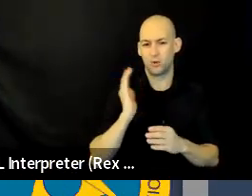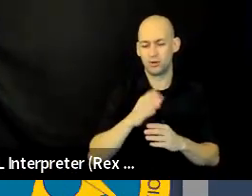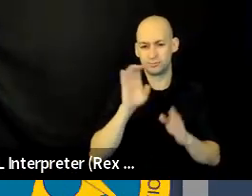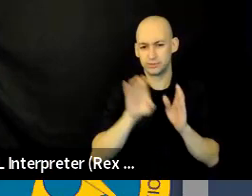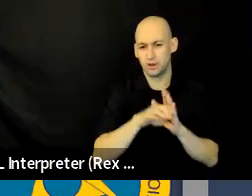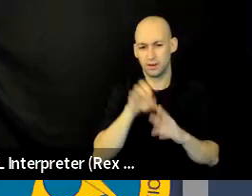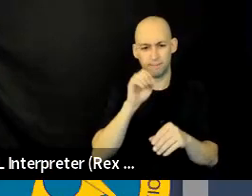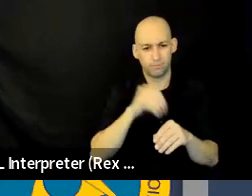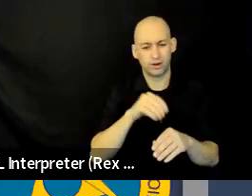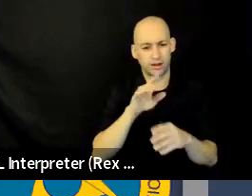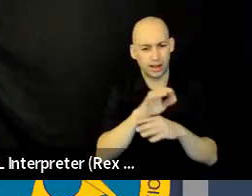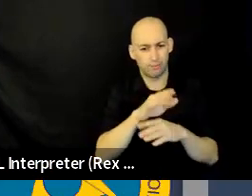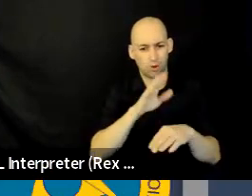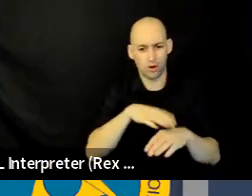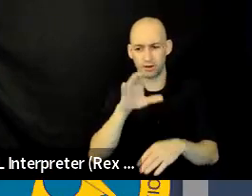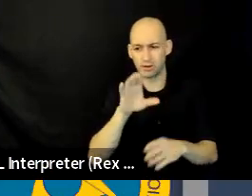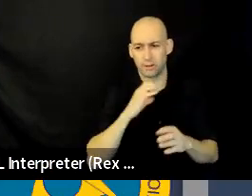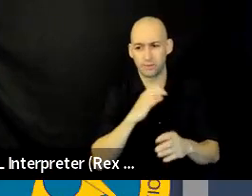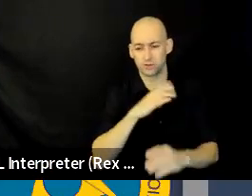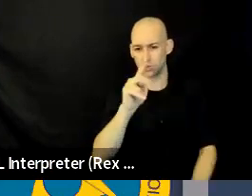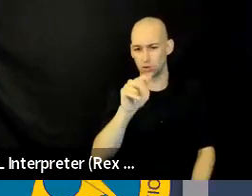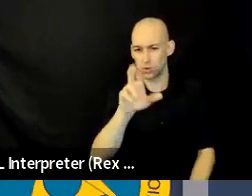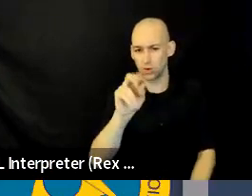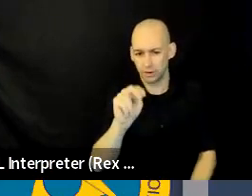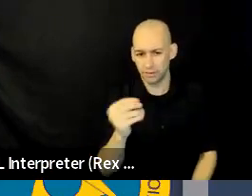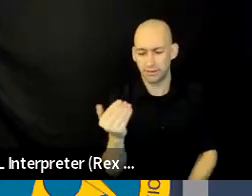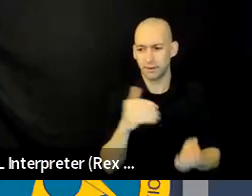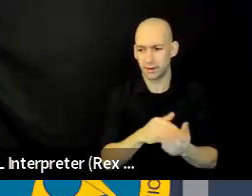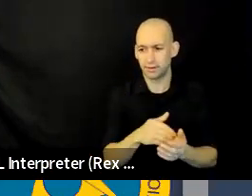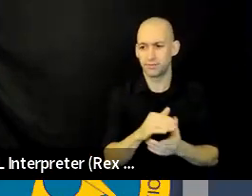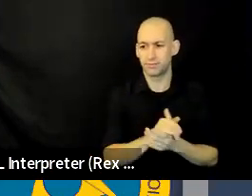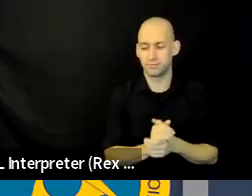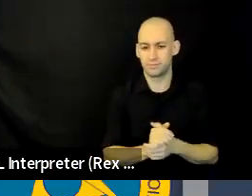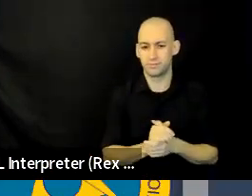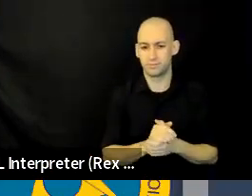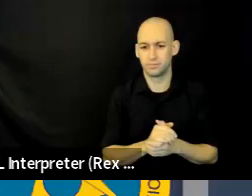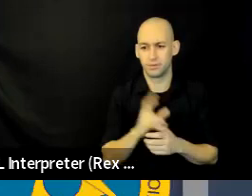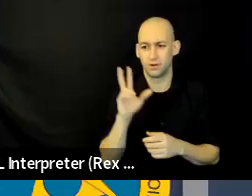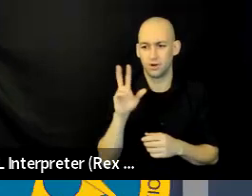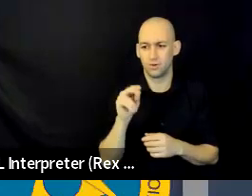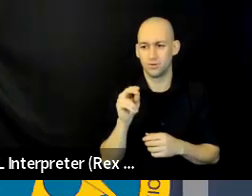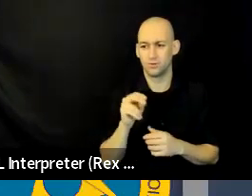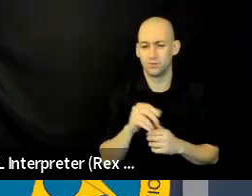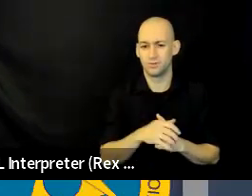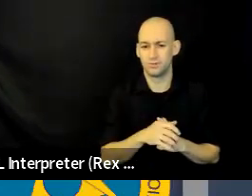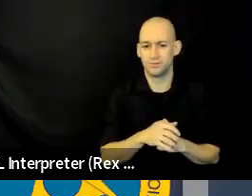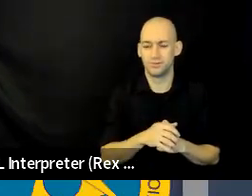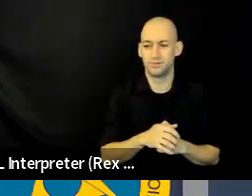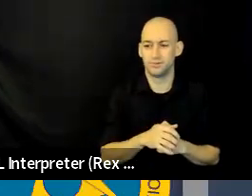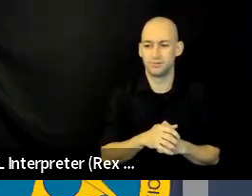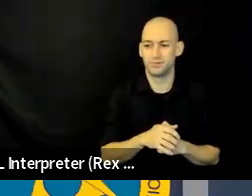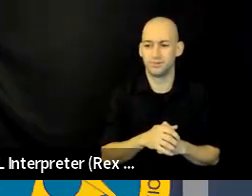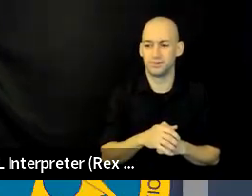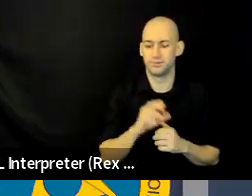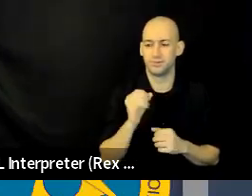Commissioner Norton once again? Could you please? Uh-oh. No, closer. When she was speaking.